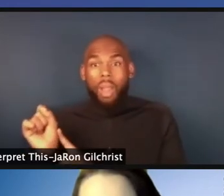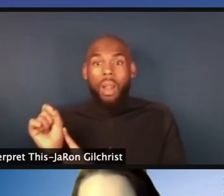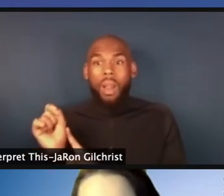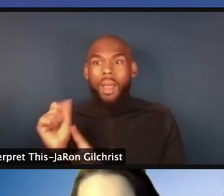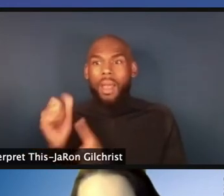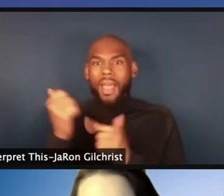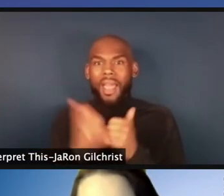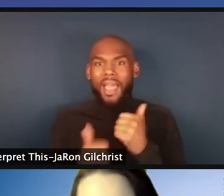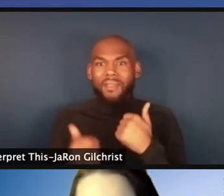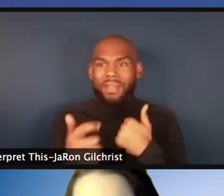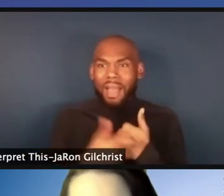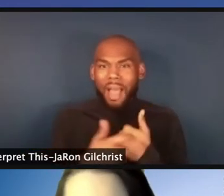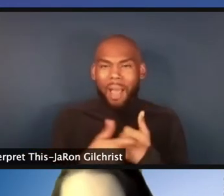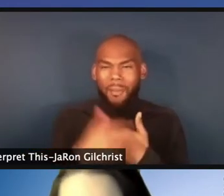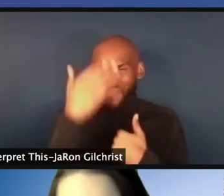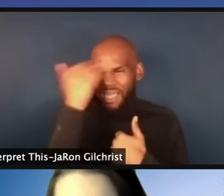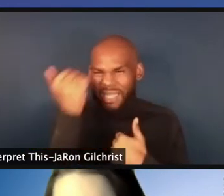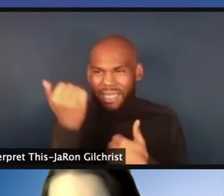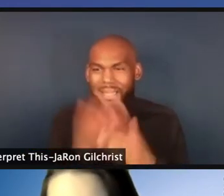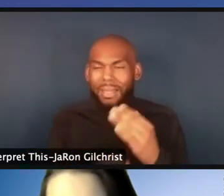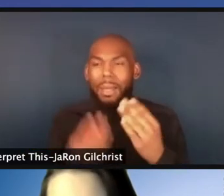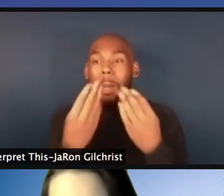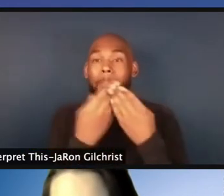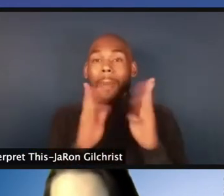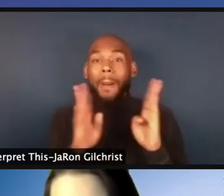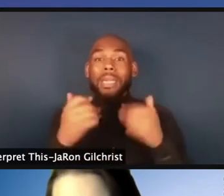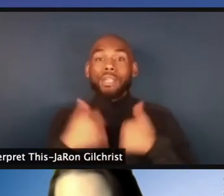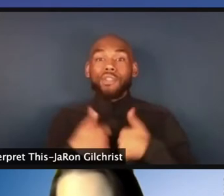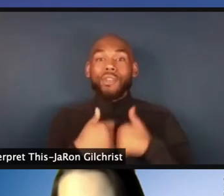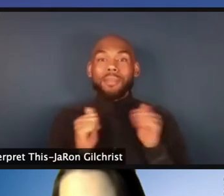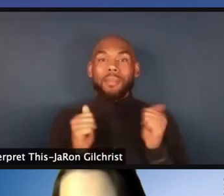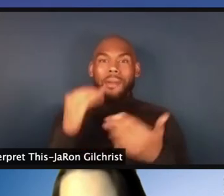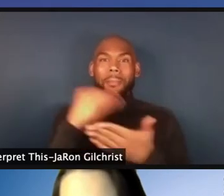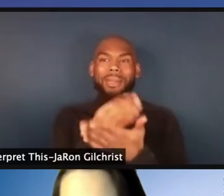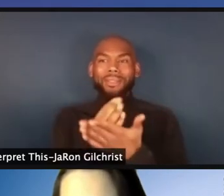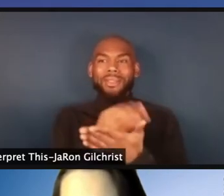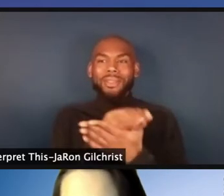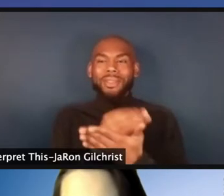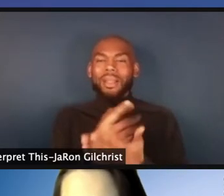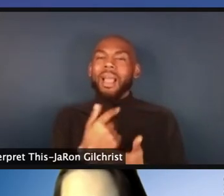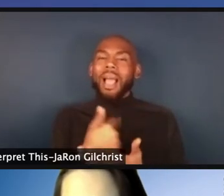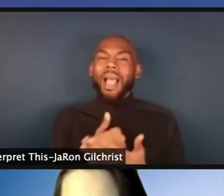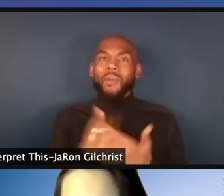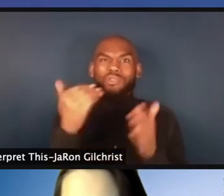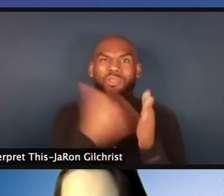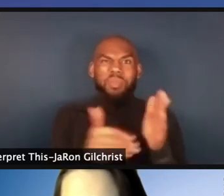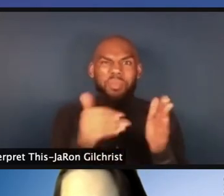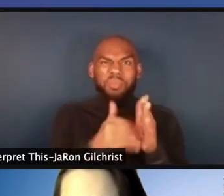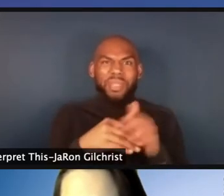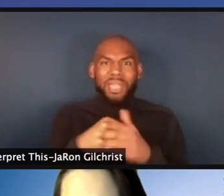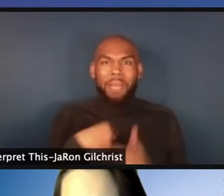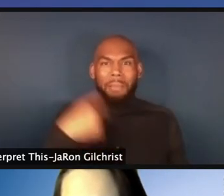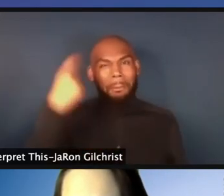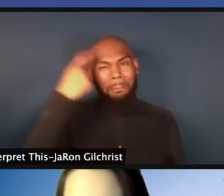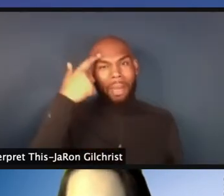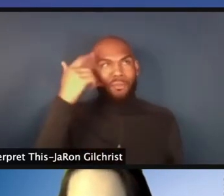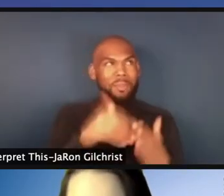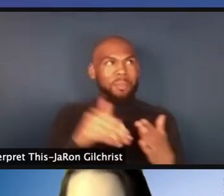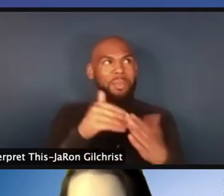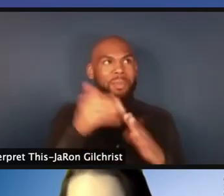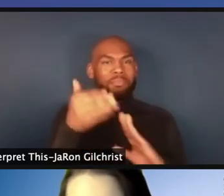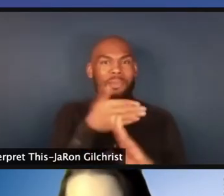Publicly transparent budgeting. There it is. Publicly transparent budgeting. Just for the record, I was going through these again in my head right before we went live,